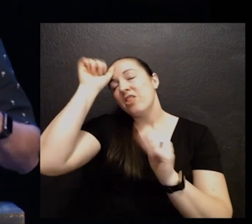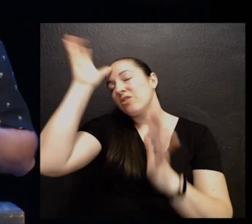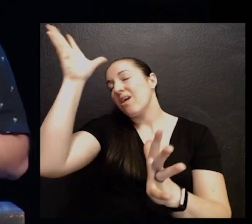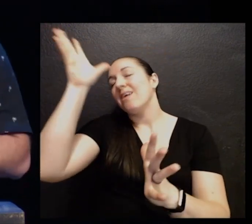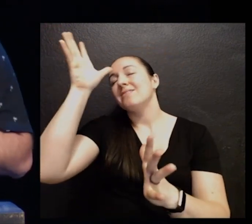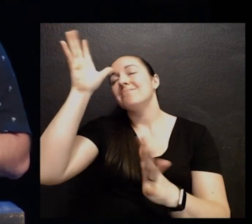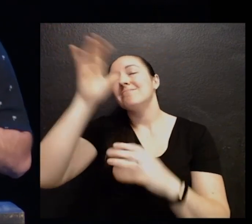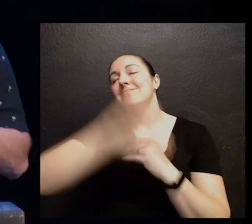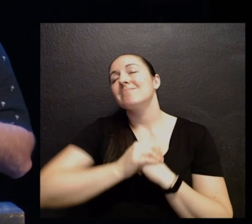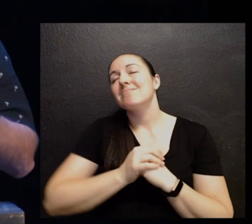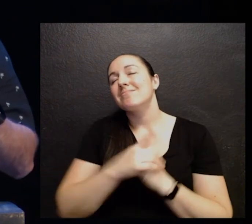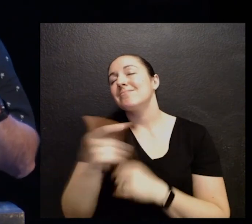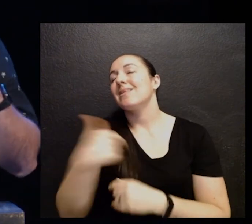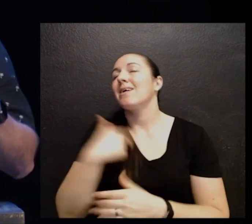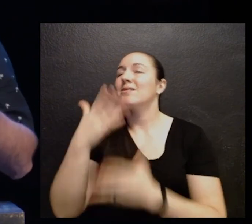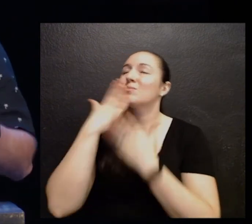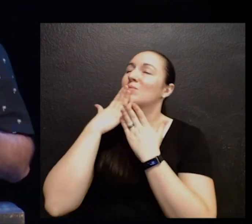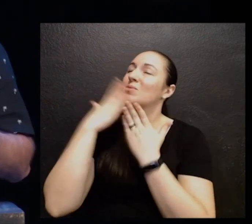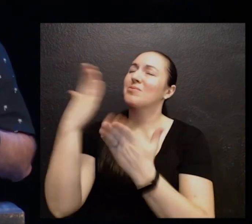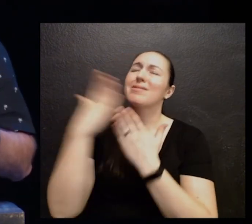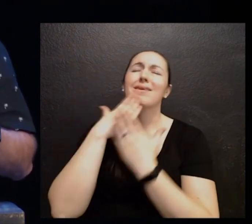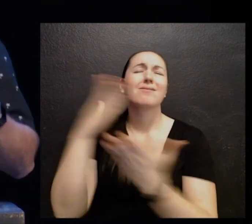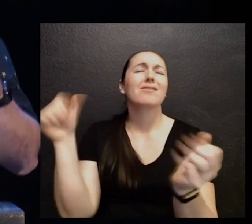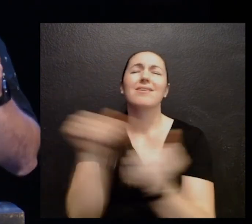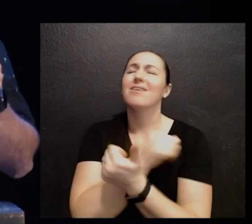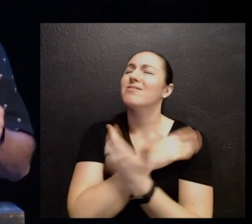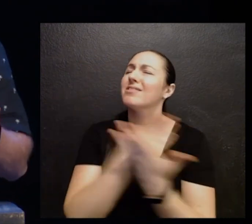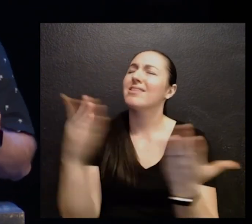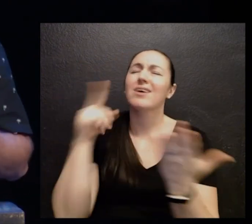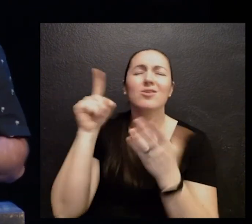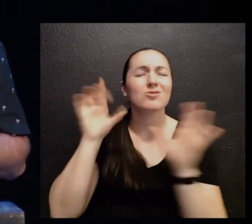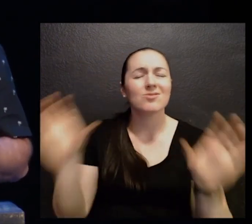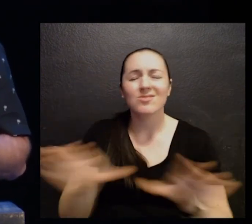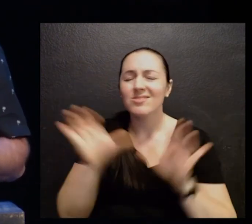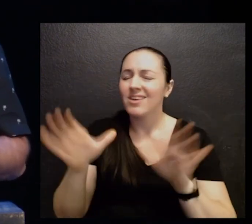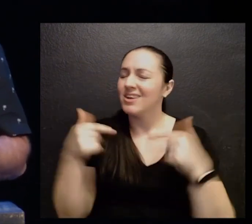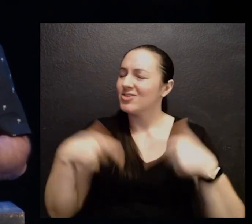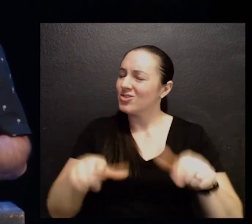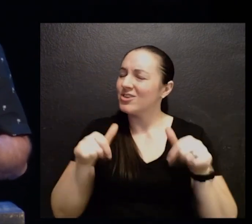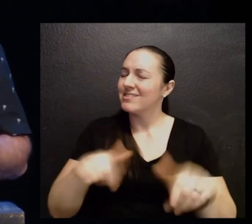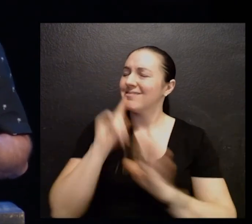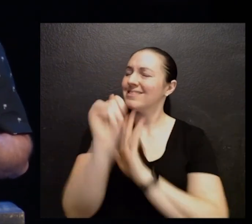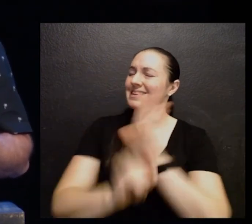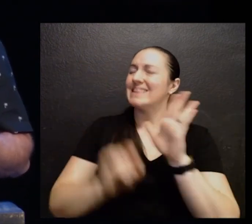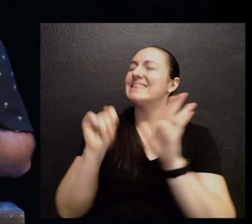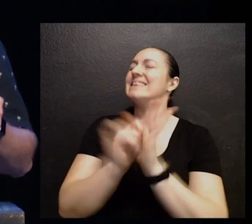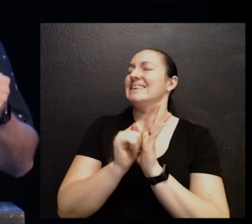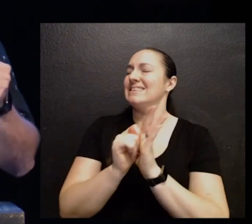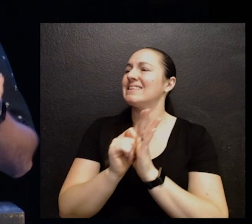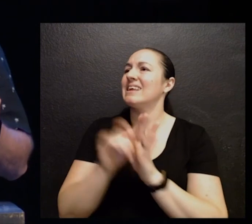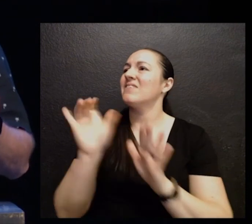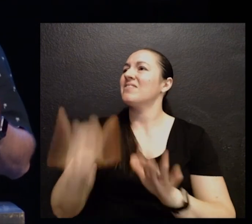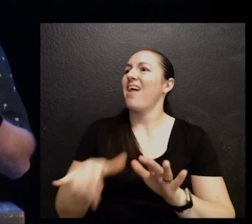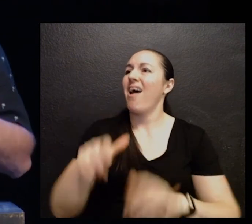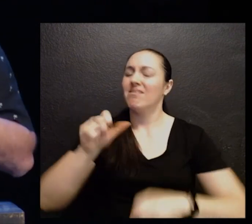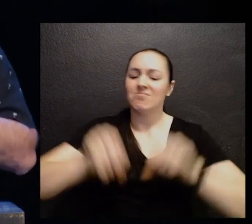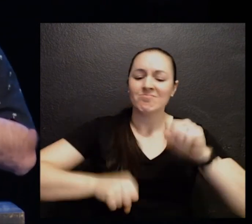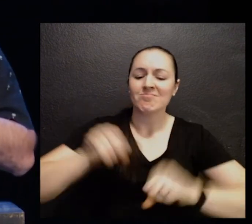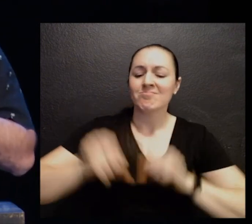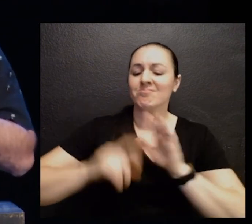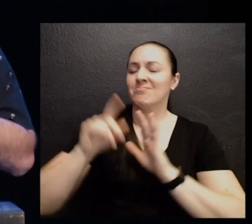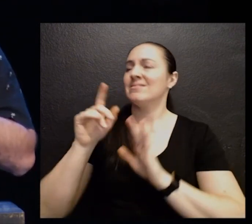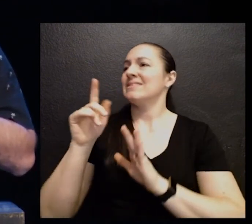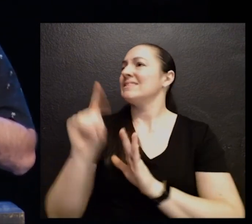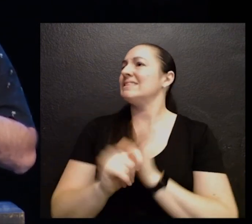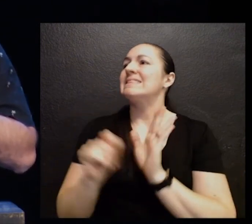so grateful for everything that you have done in the season of the in-between, in the season where we don't